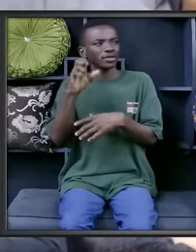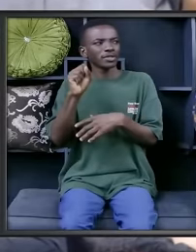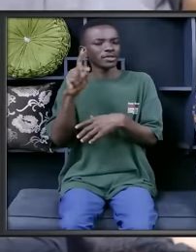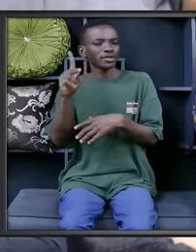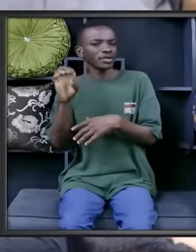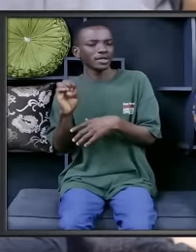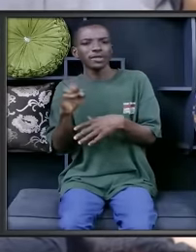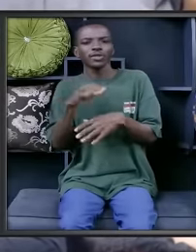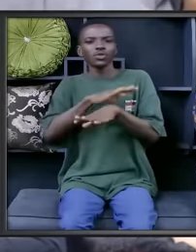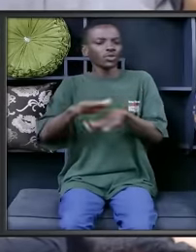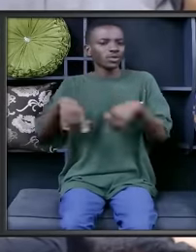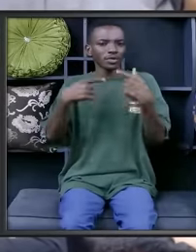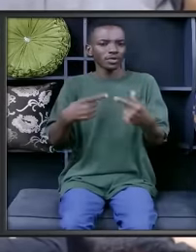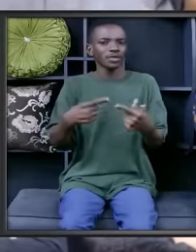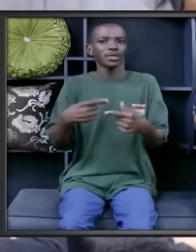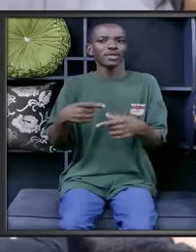Chief, please, this thing,